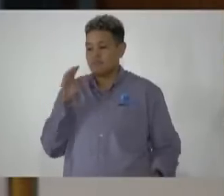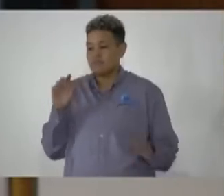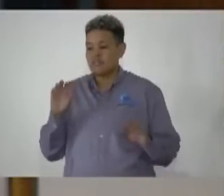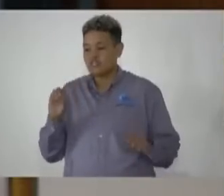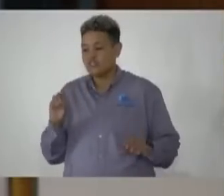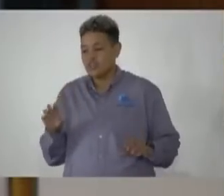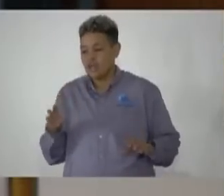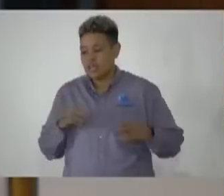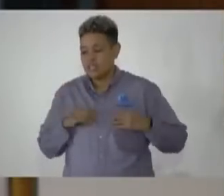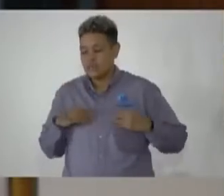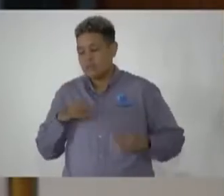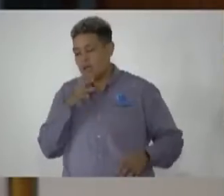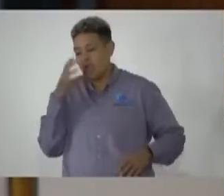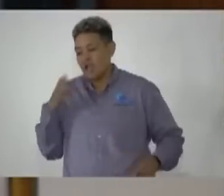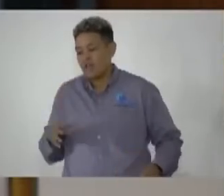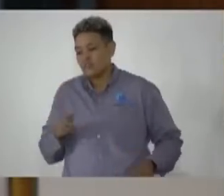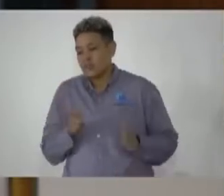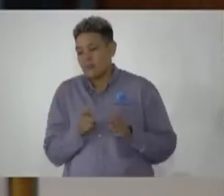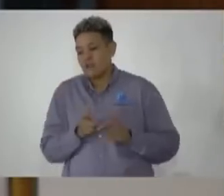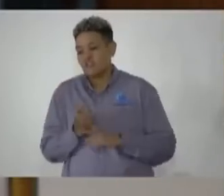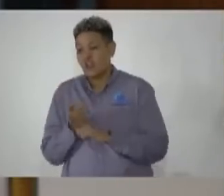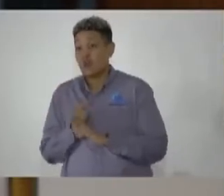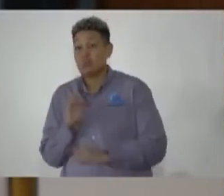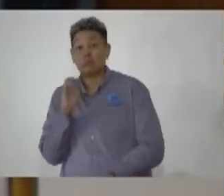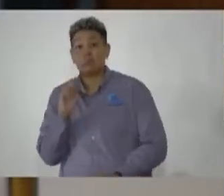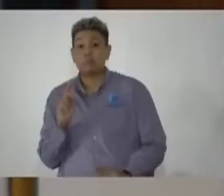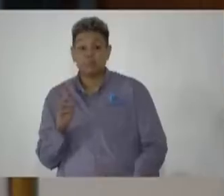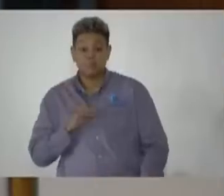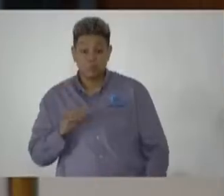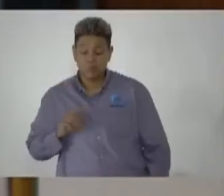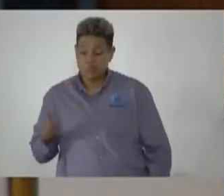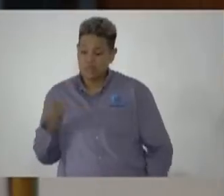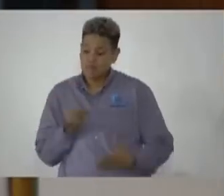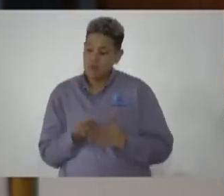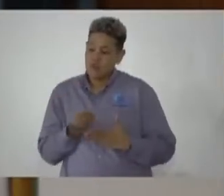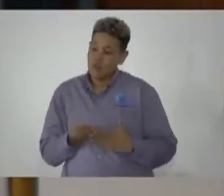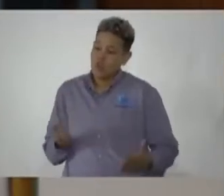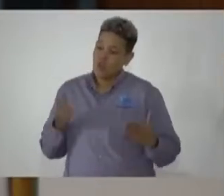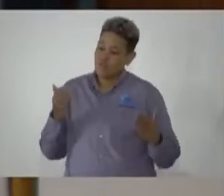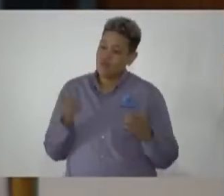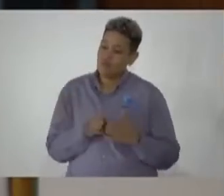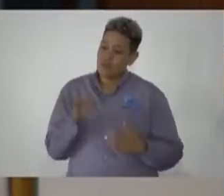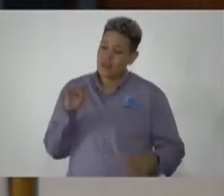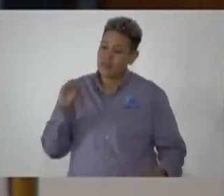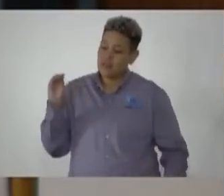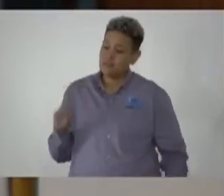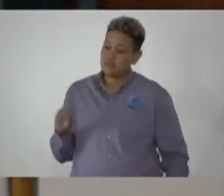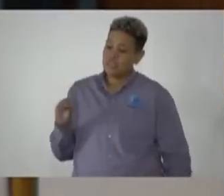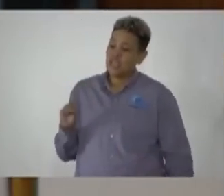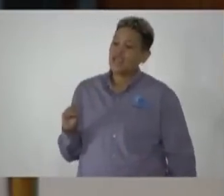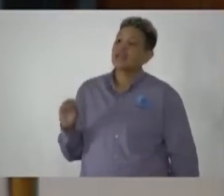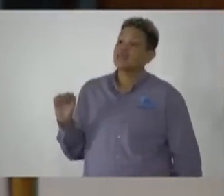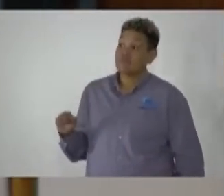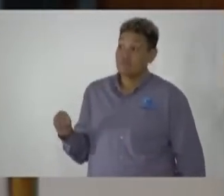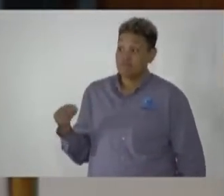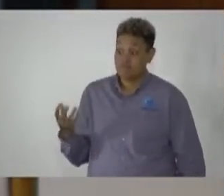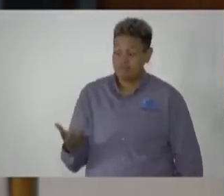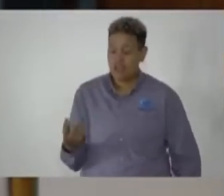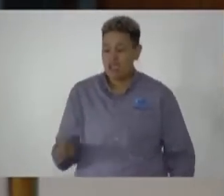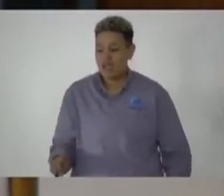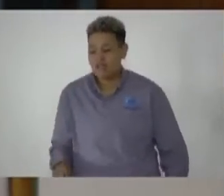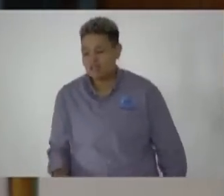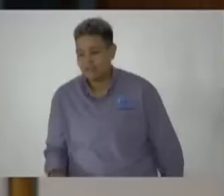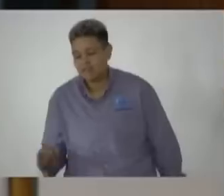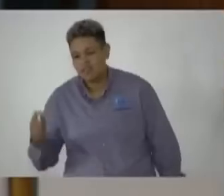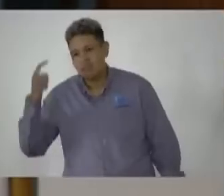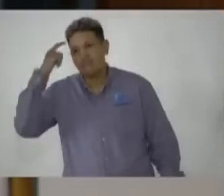of the agricultural microloans that fund offers, with an 80% credit guarantee. And it just sort